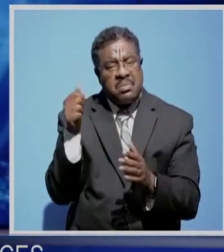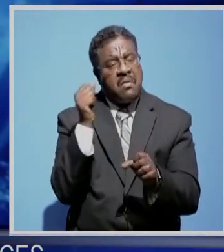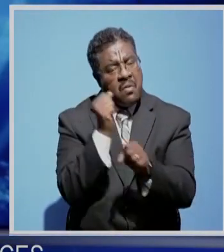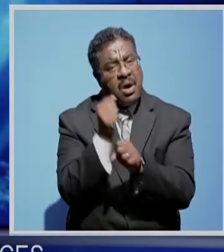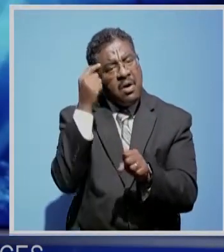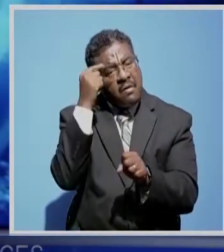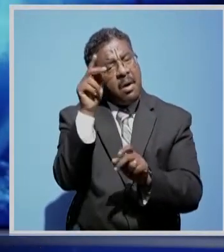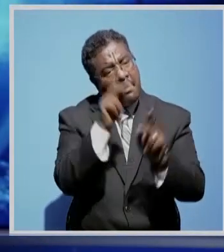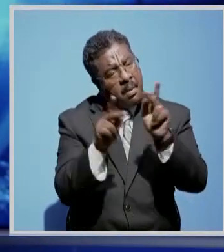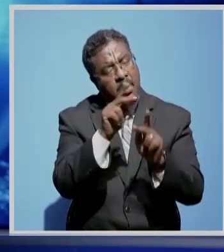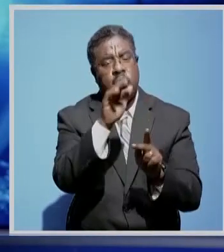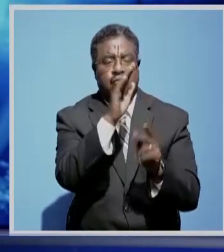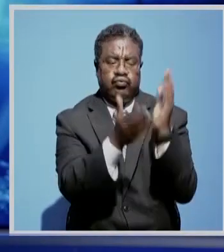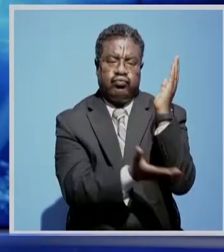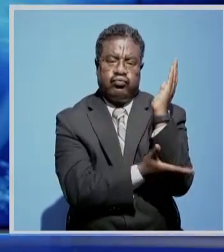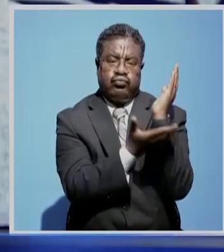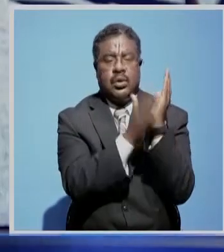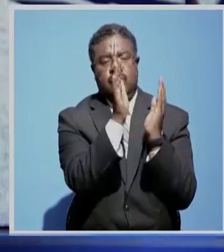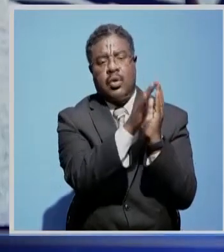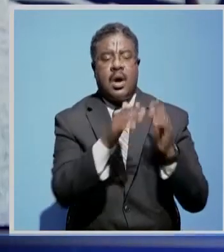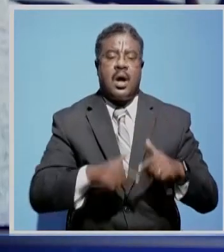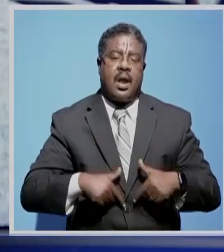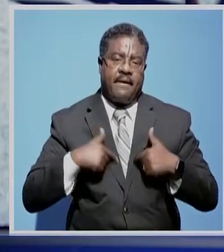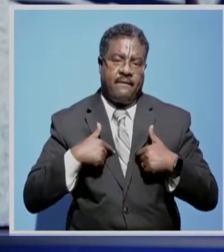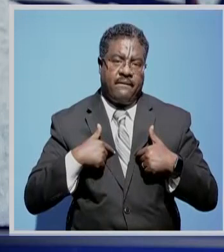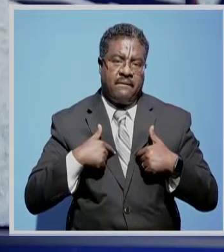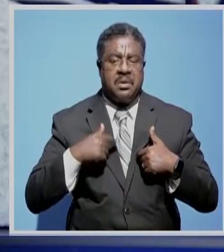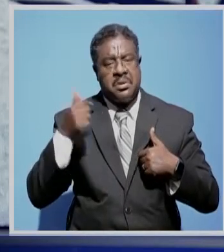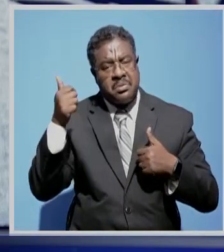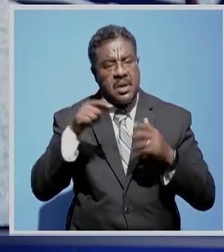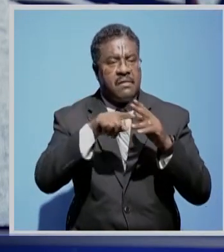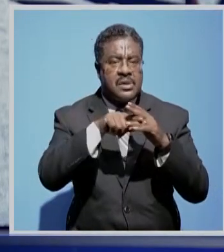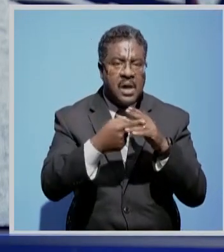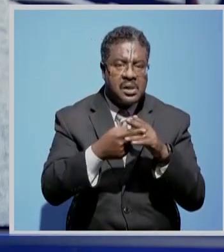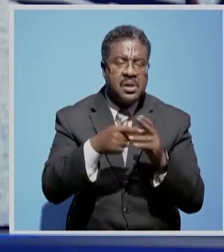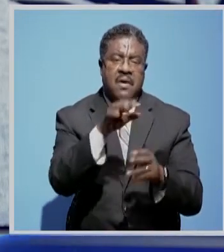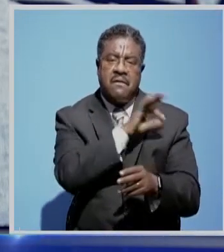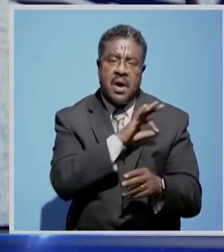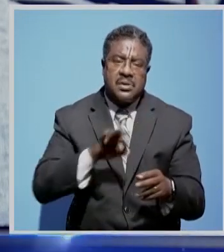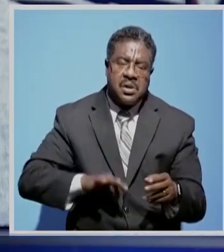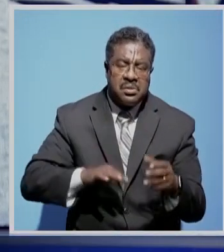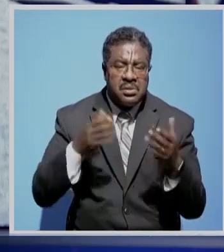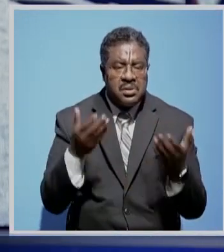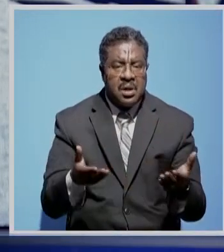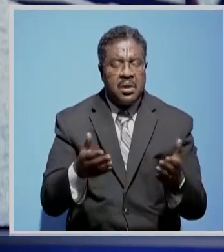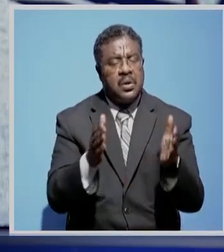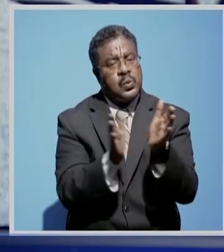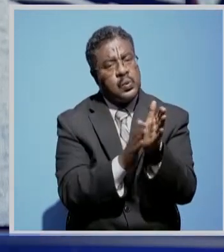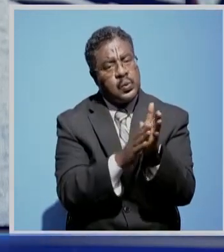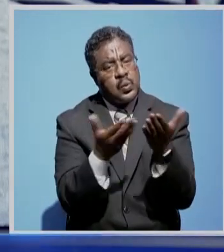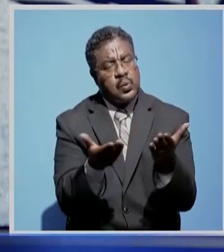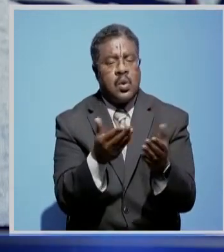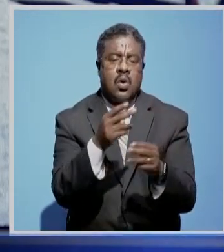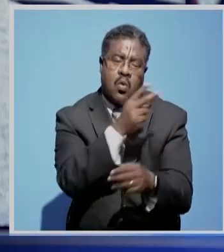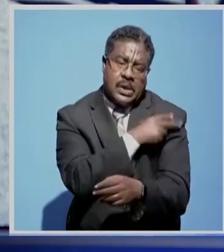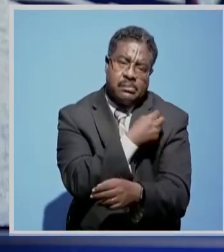people. Mrs. Wina says Dr. Kaunda pioneered the establishment of factories, various infrastructures such as schools and health